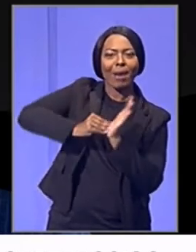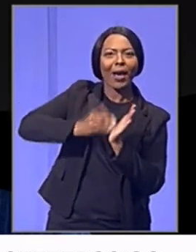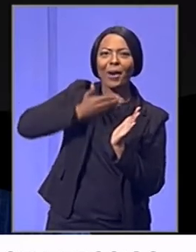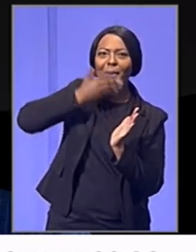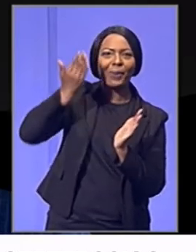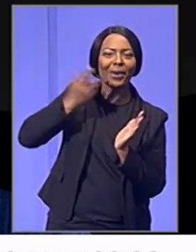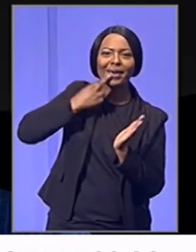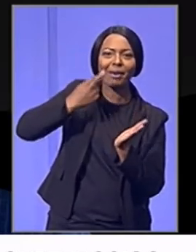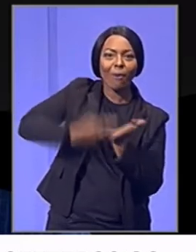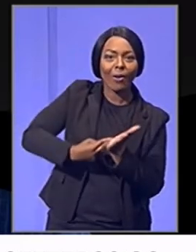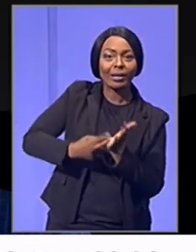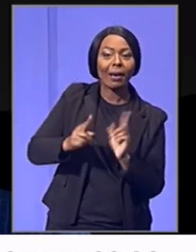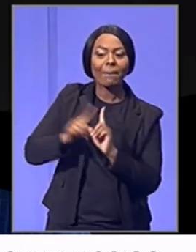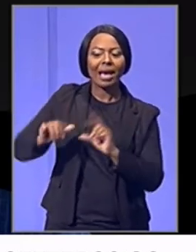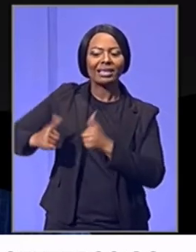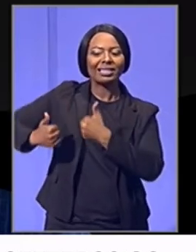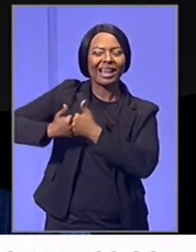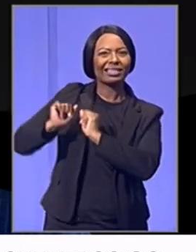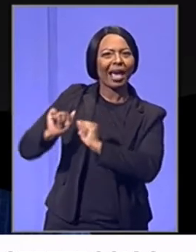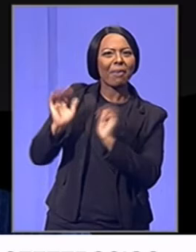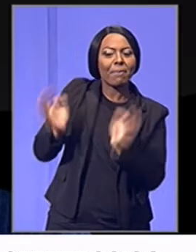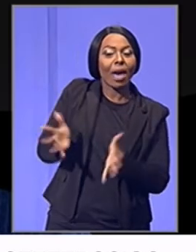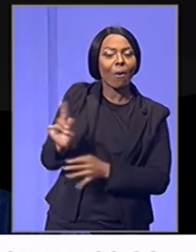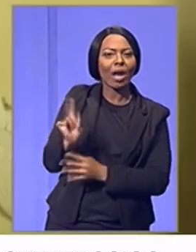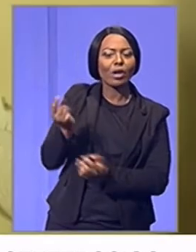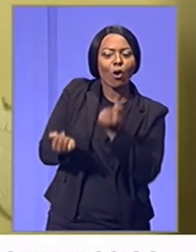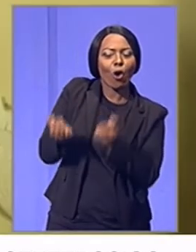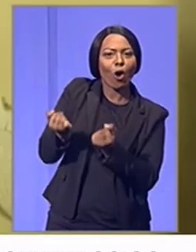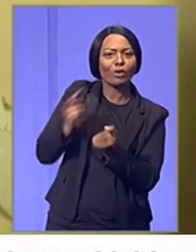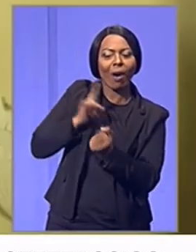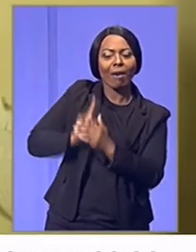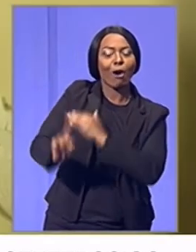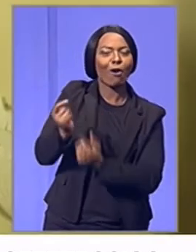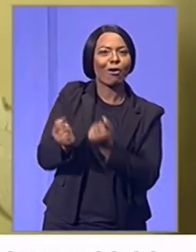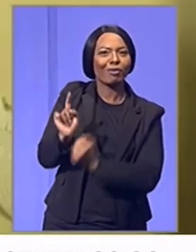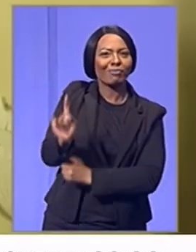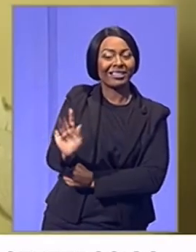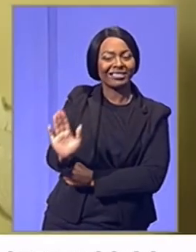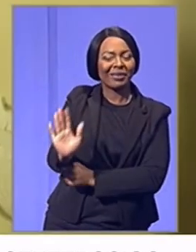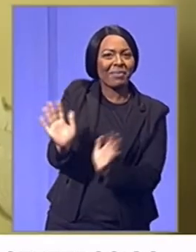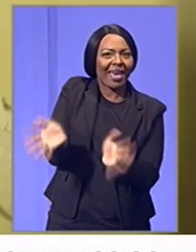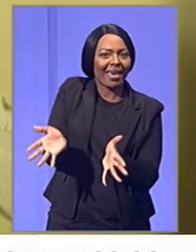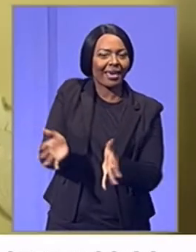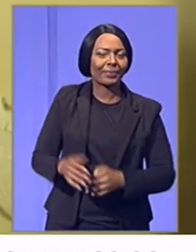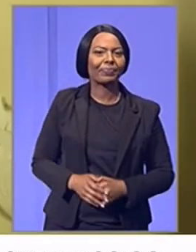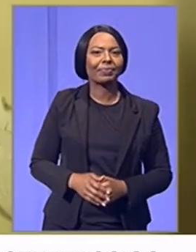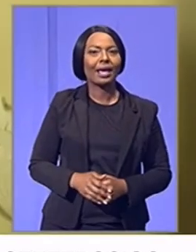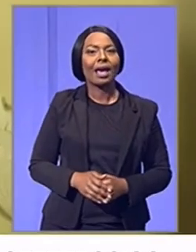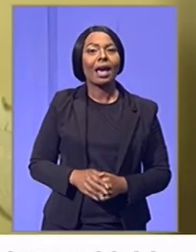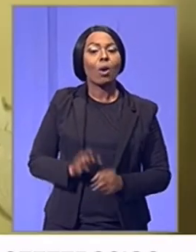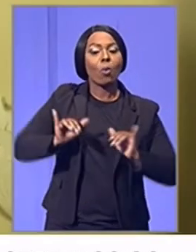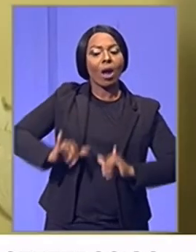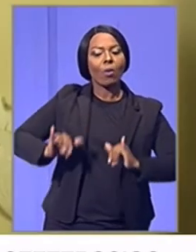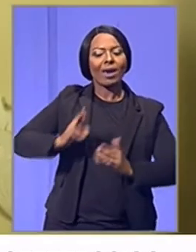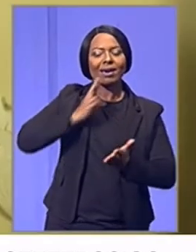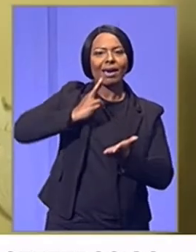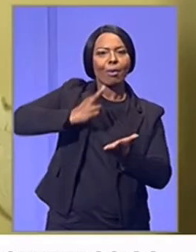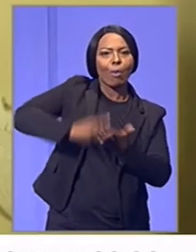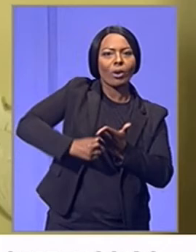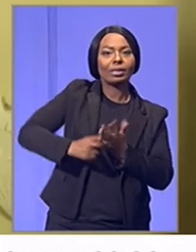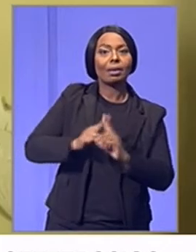now is the court case that he's facing. Fanaga e santse letile karolo engwe ya Pegelo. Karolo ya bone